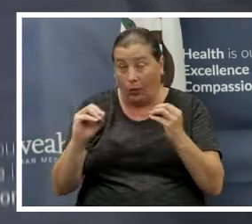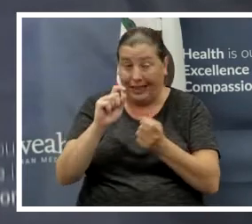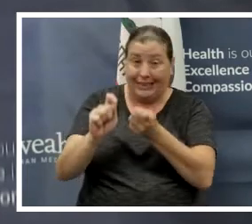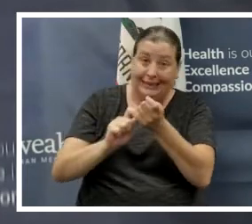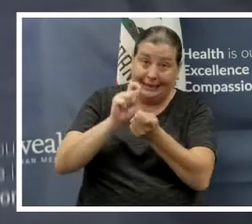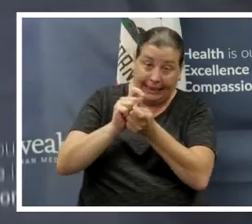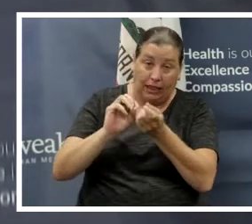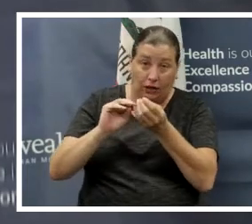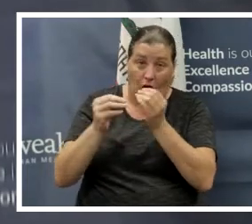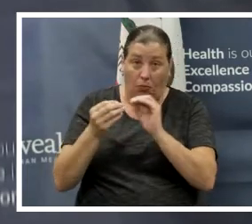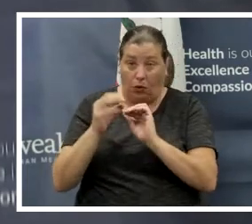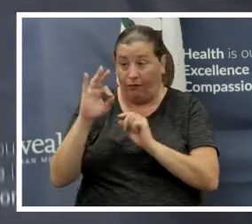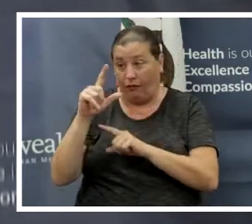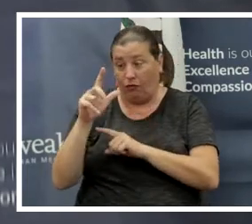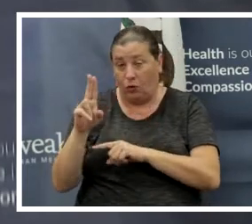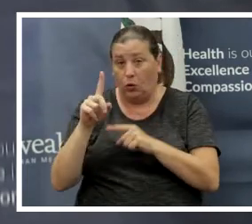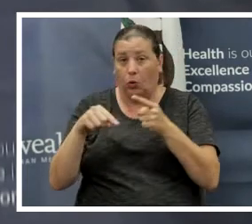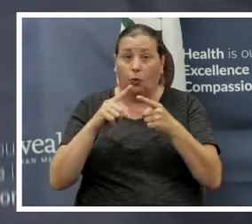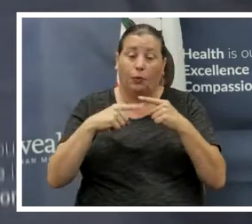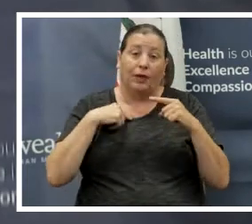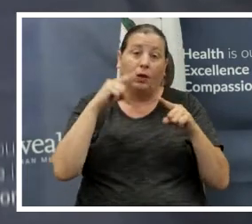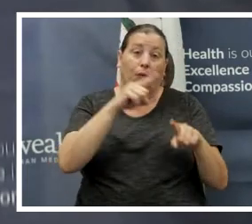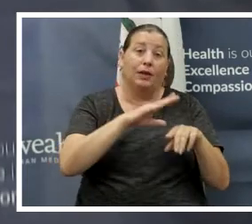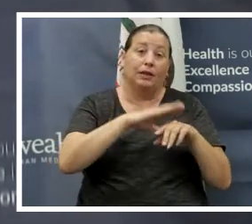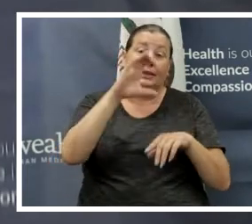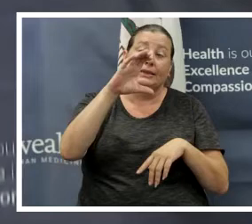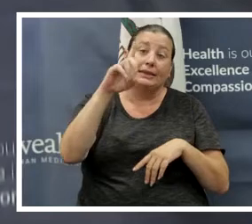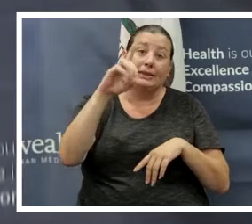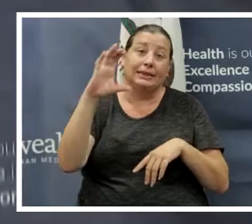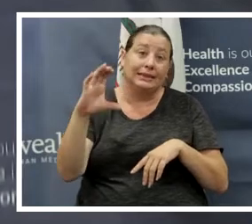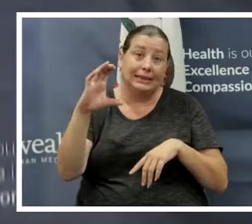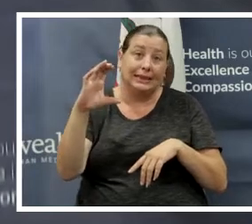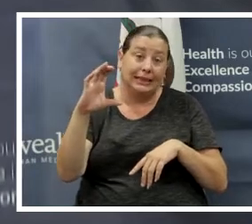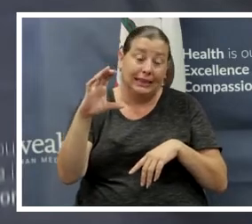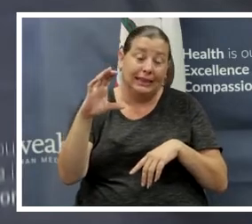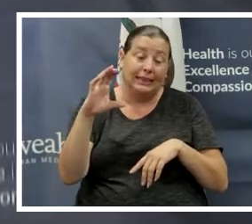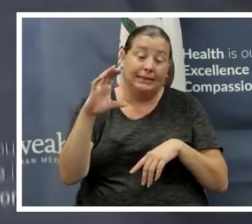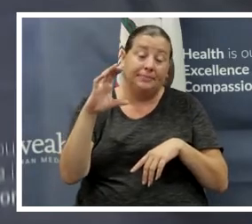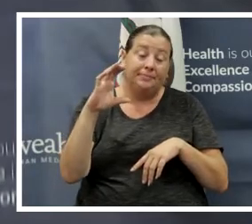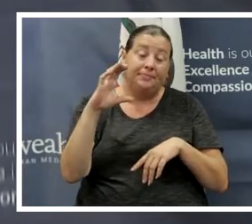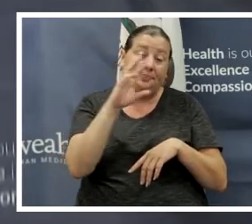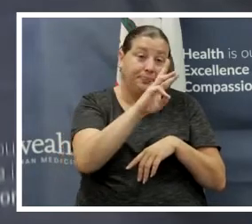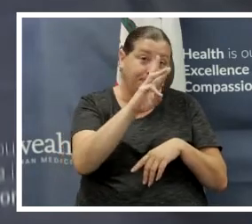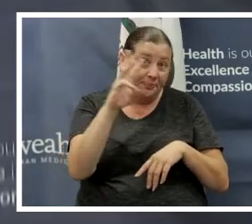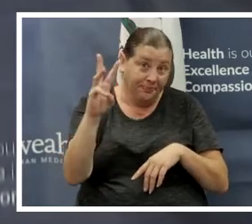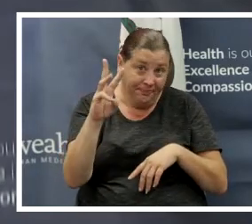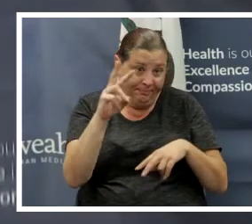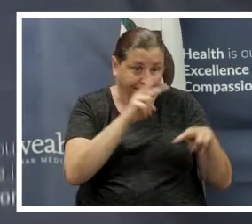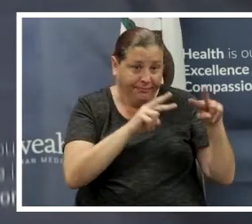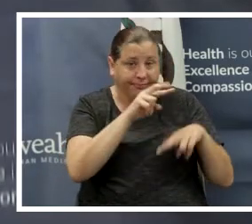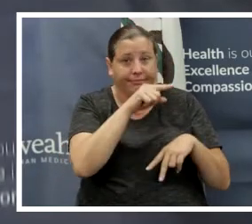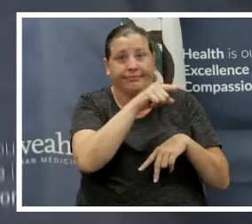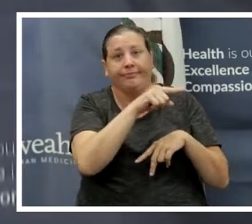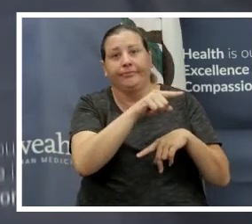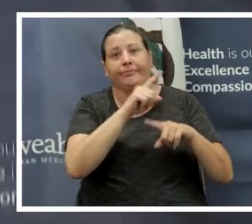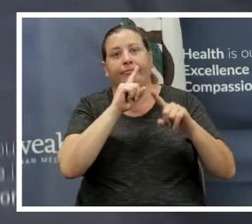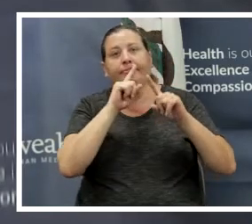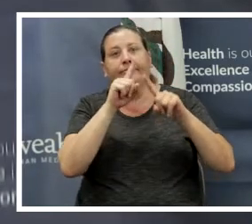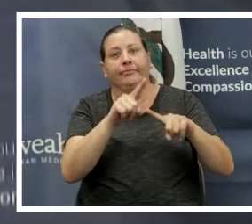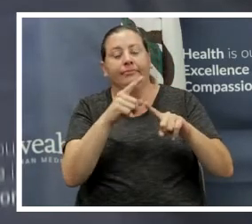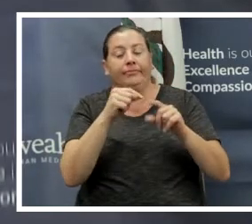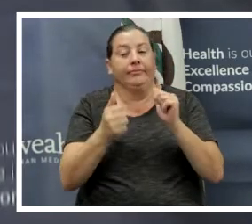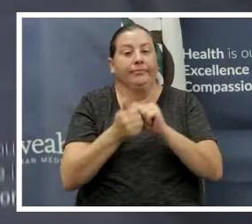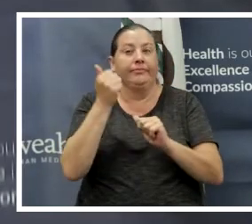the Centers for Disease Control and Prevention website, the CDC, they're reporting that this most recent